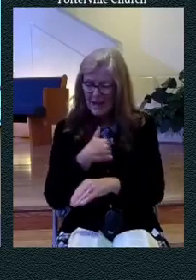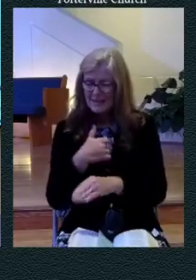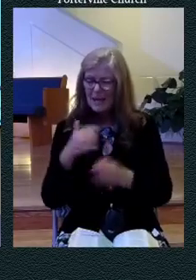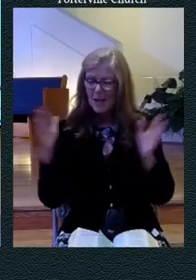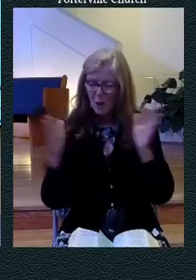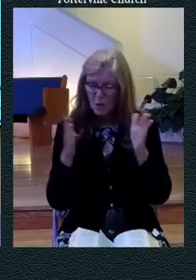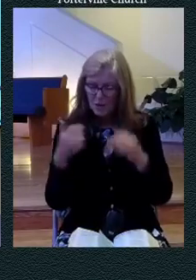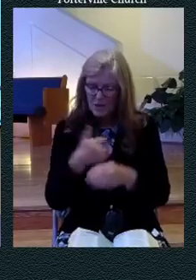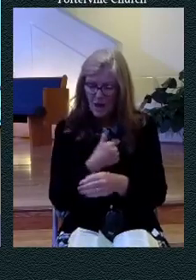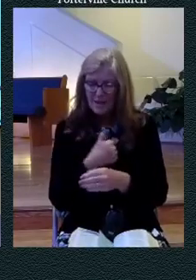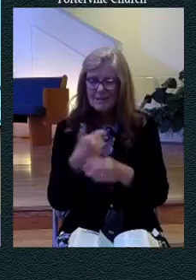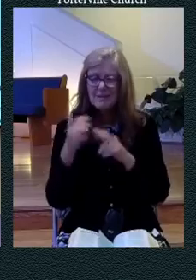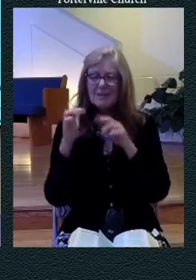Jesus' name, amen.